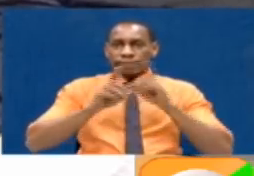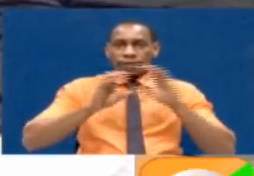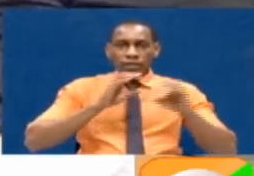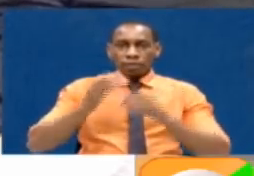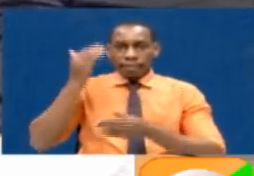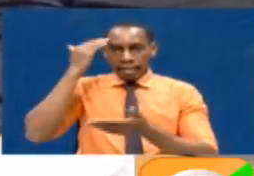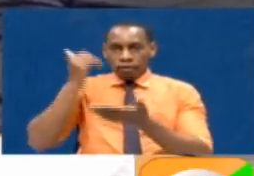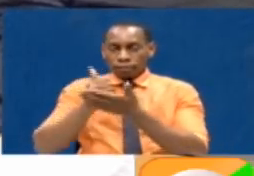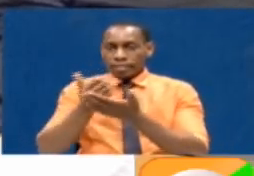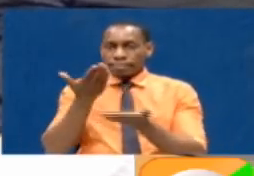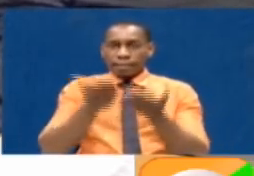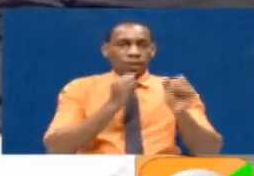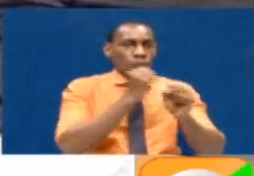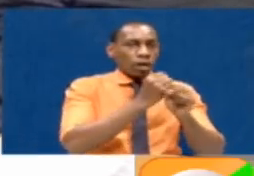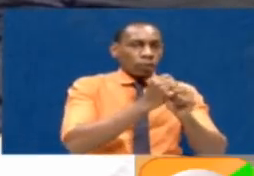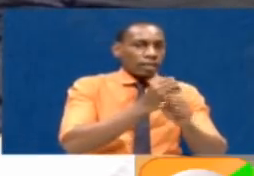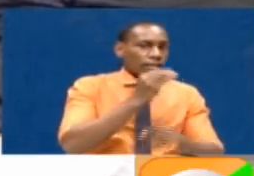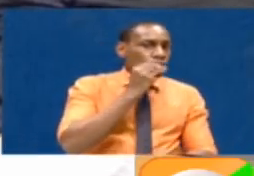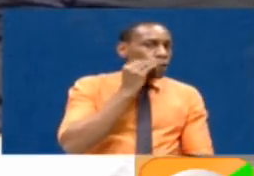home?